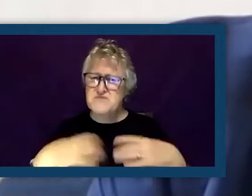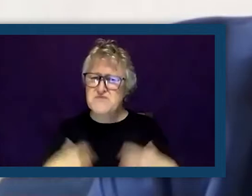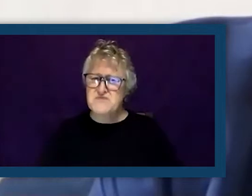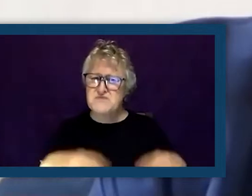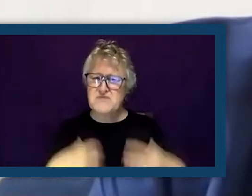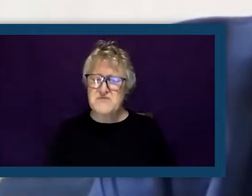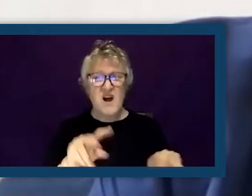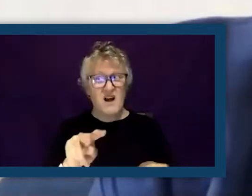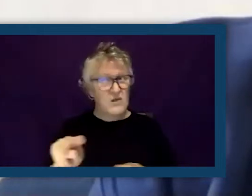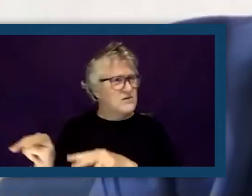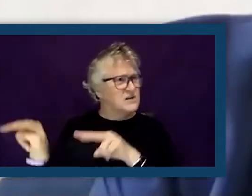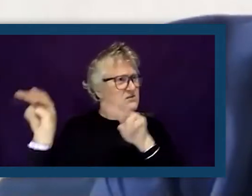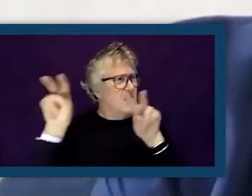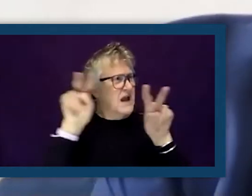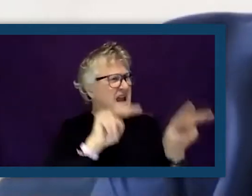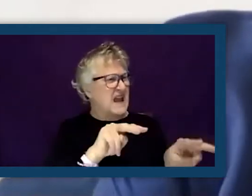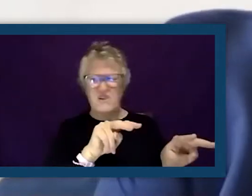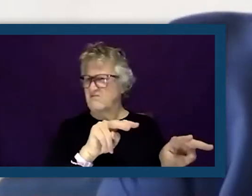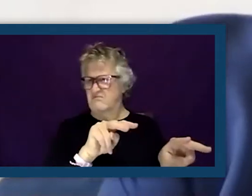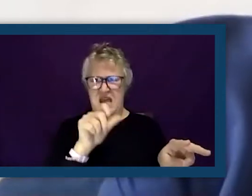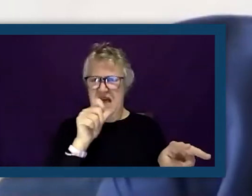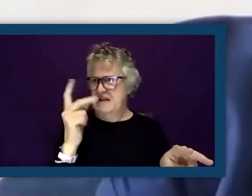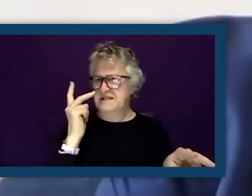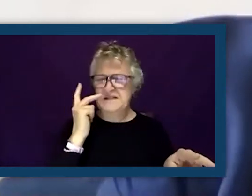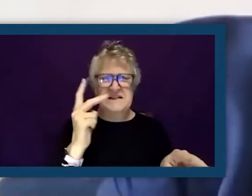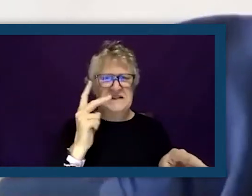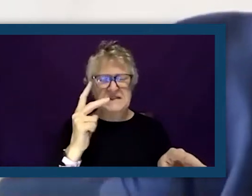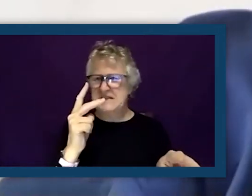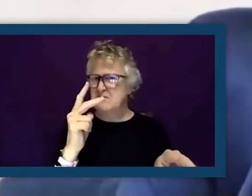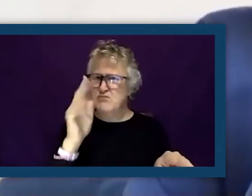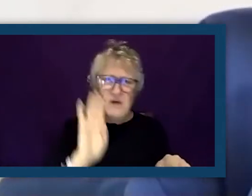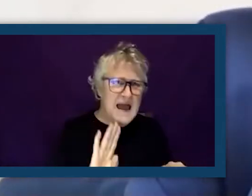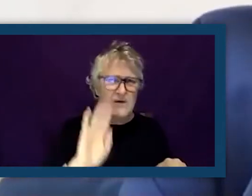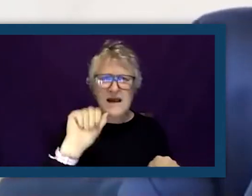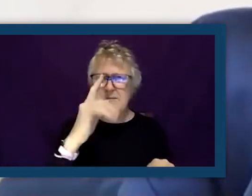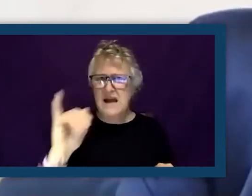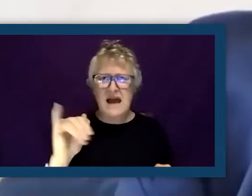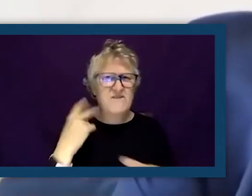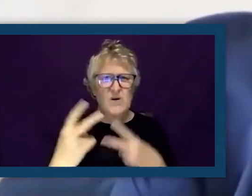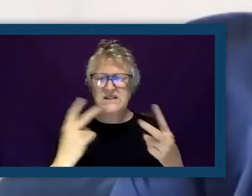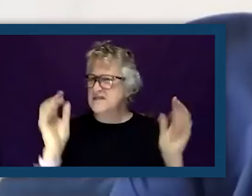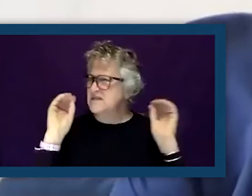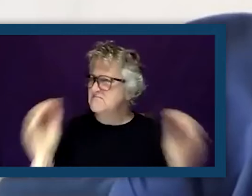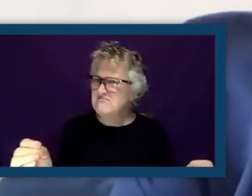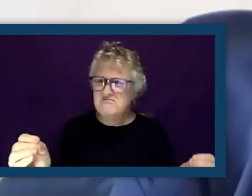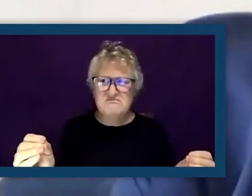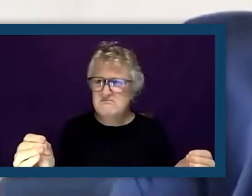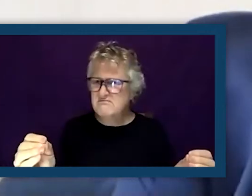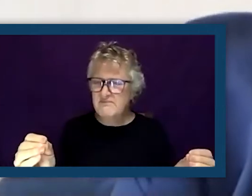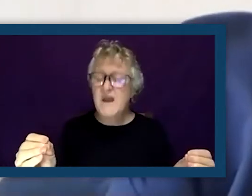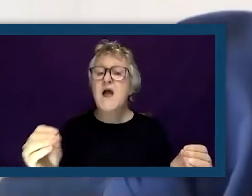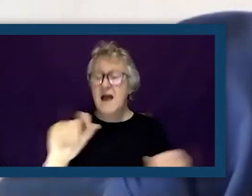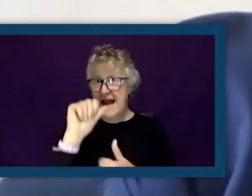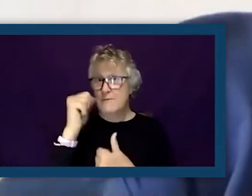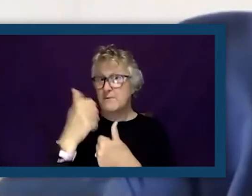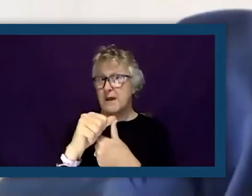seen these kind of brown API voices, and even myself, like, understanding. I remember when Jennifer